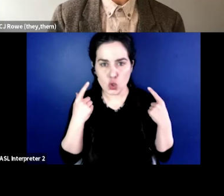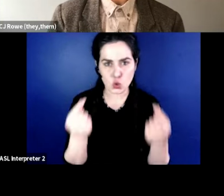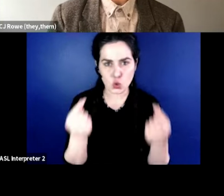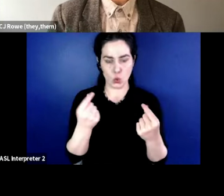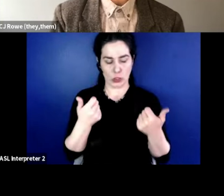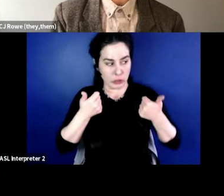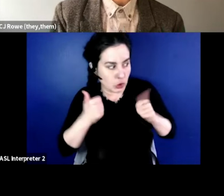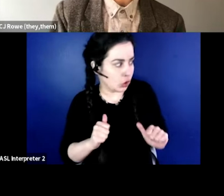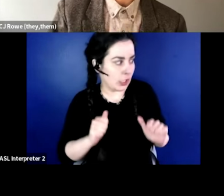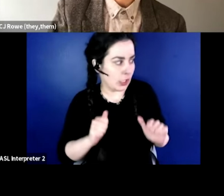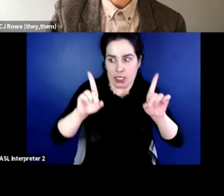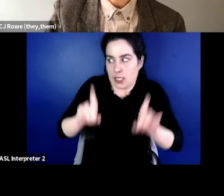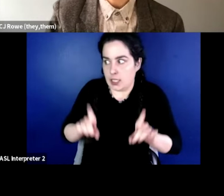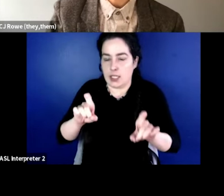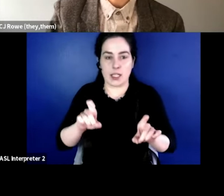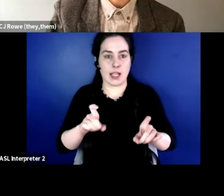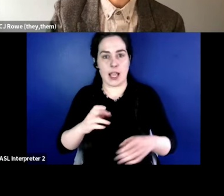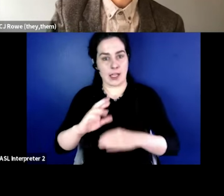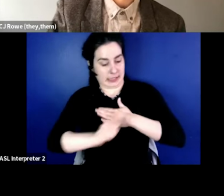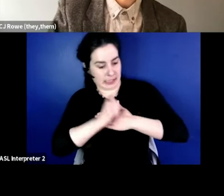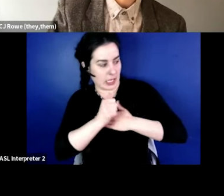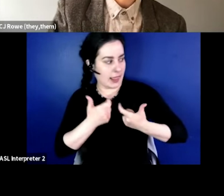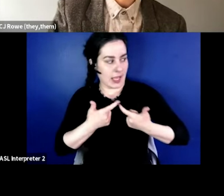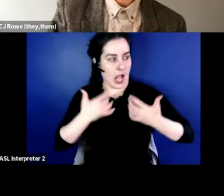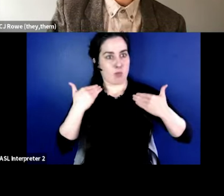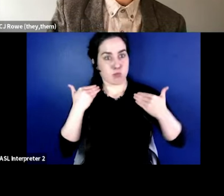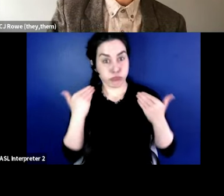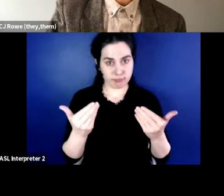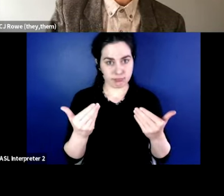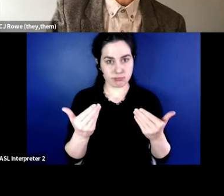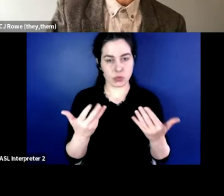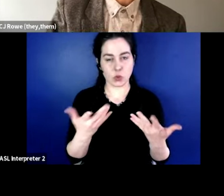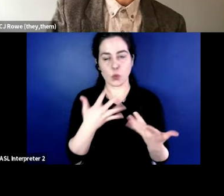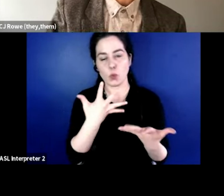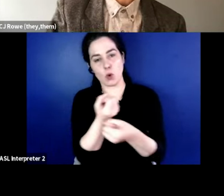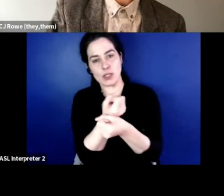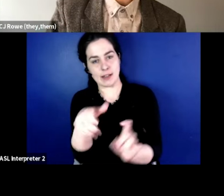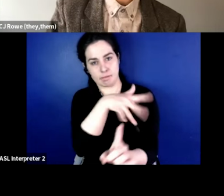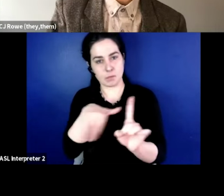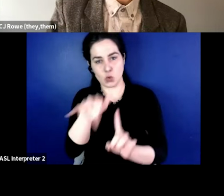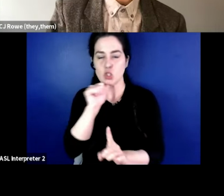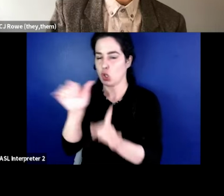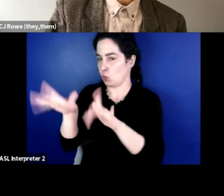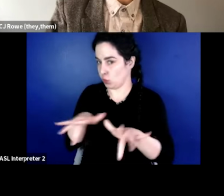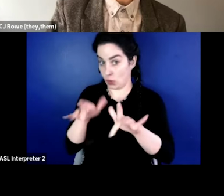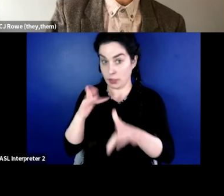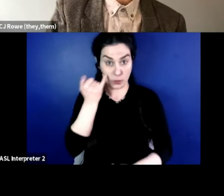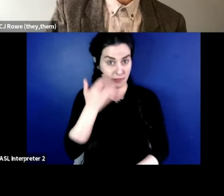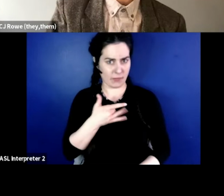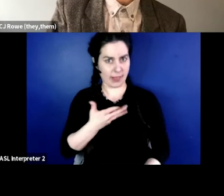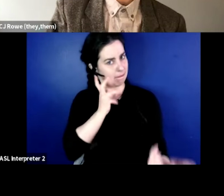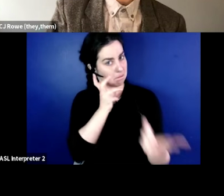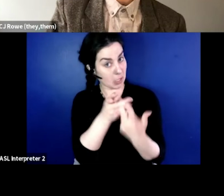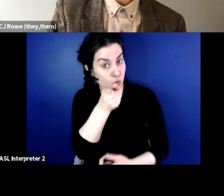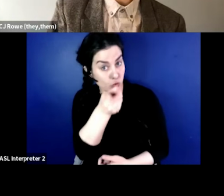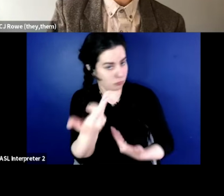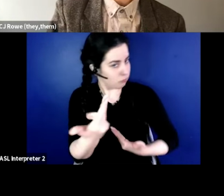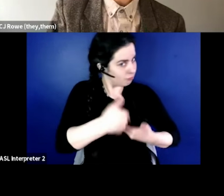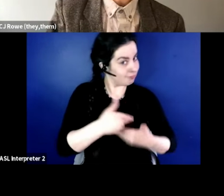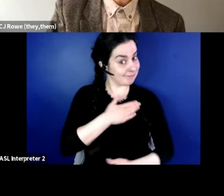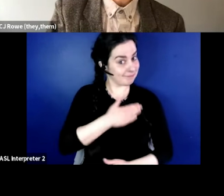this feels right to you, please join us. I'm going to now pass it along to my